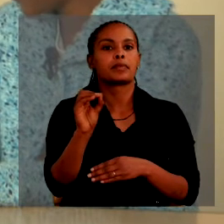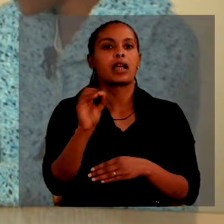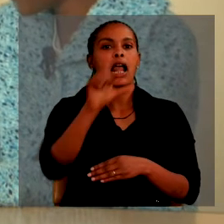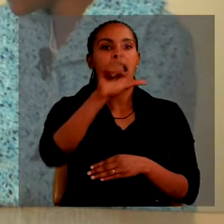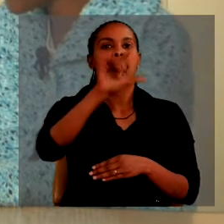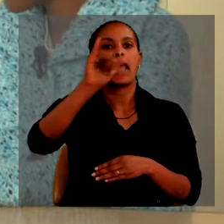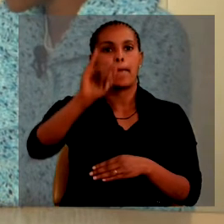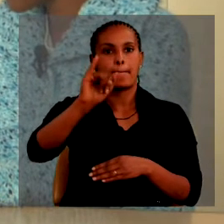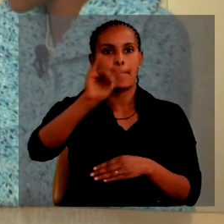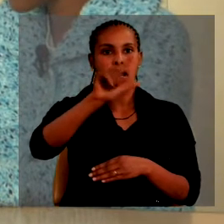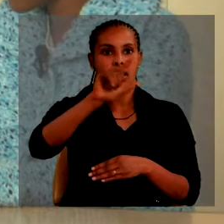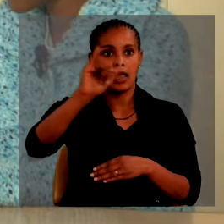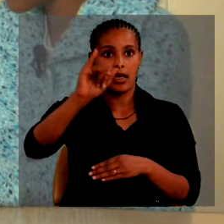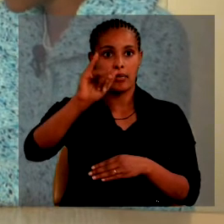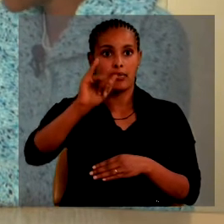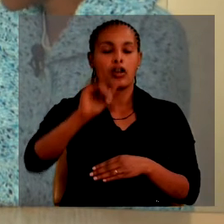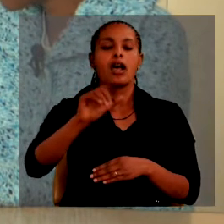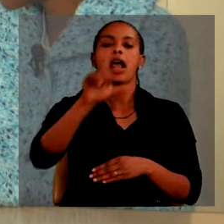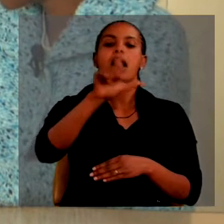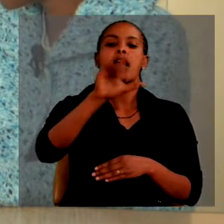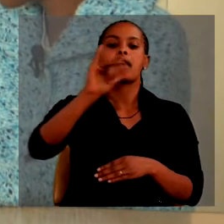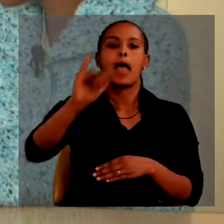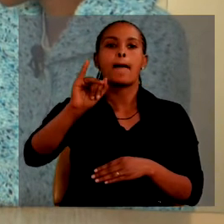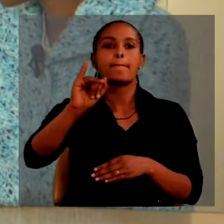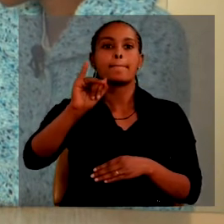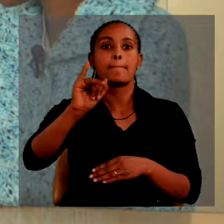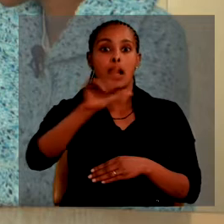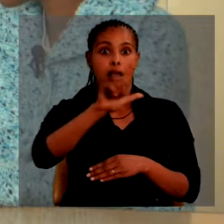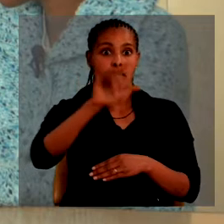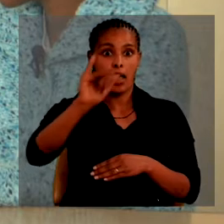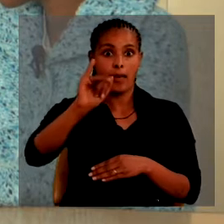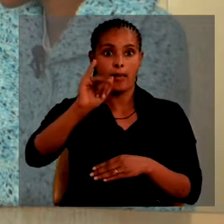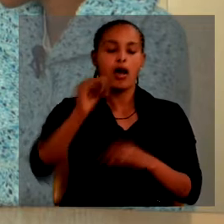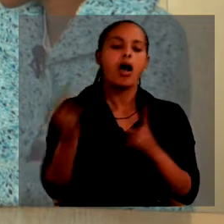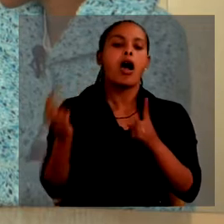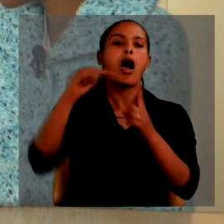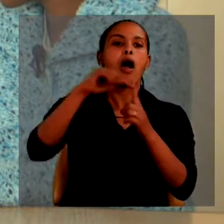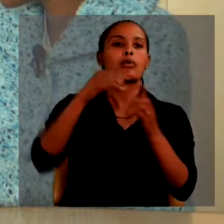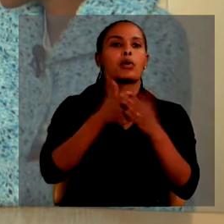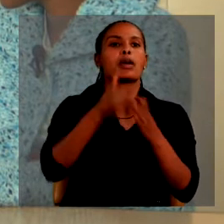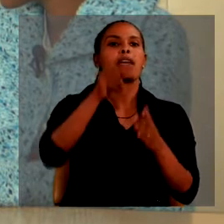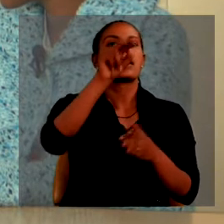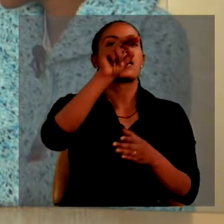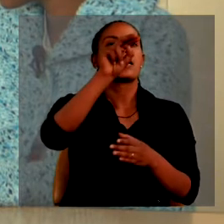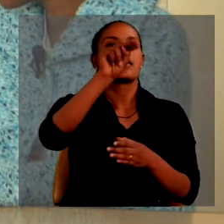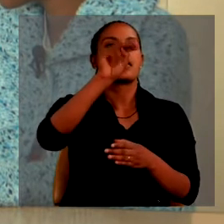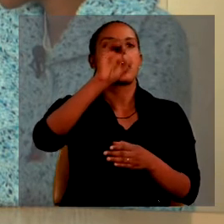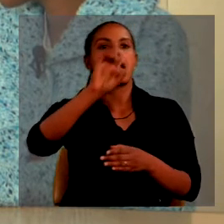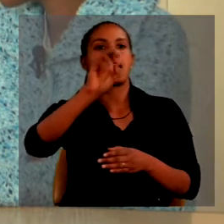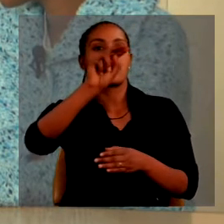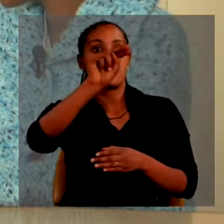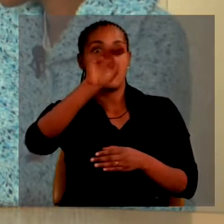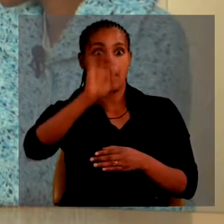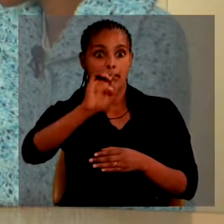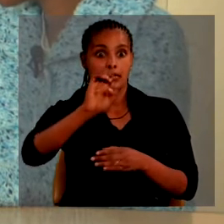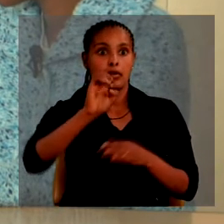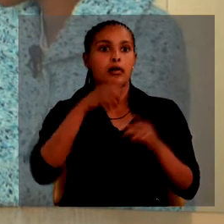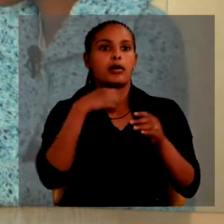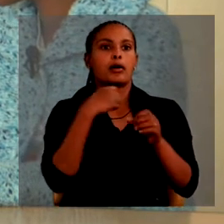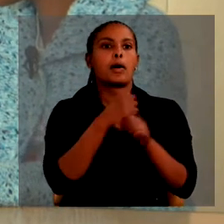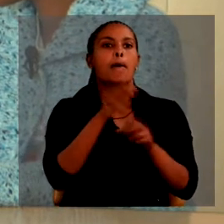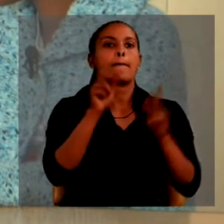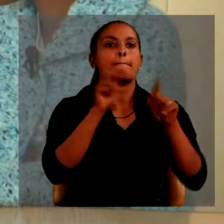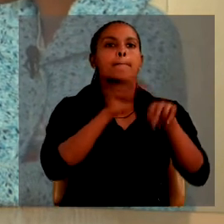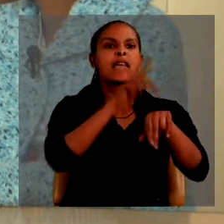lithium. Lithium. So from lithium all the way up to neon. Make